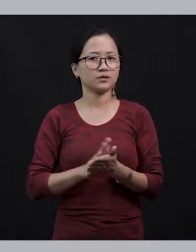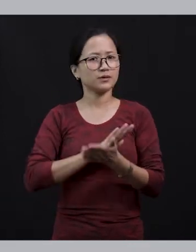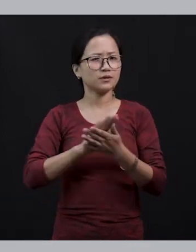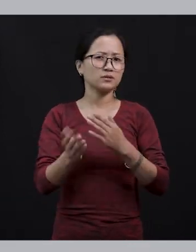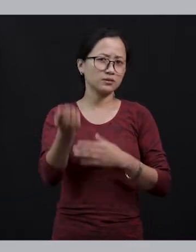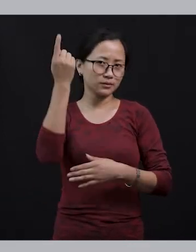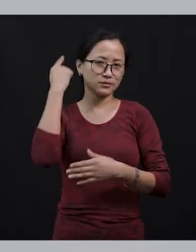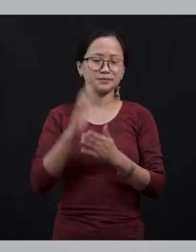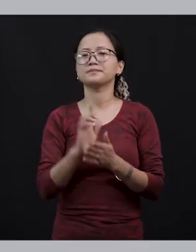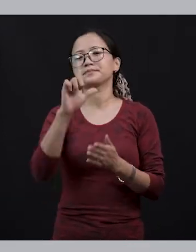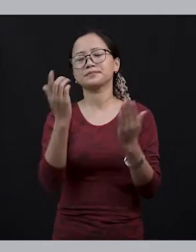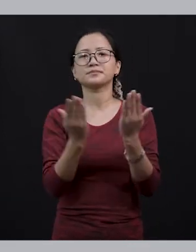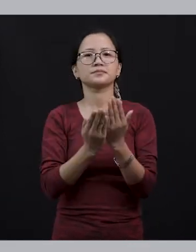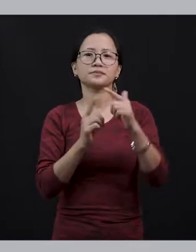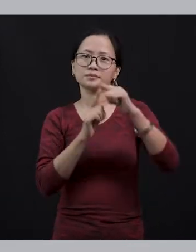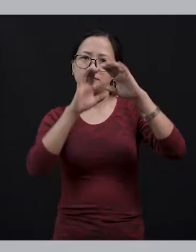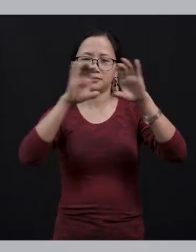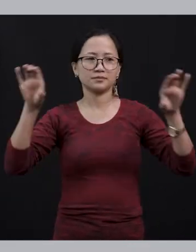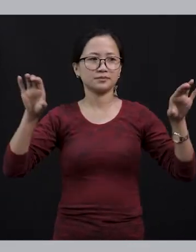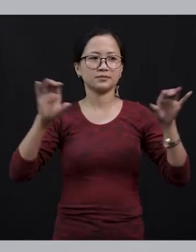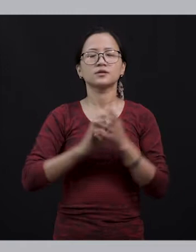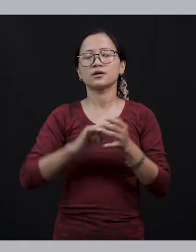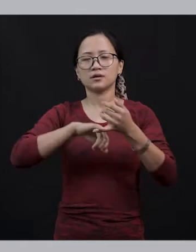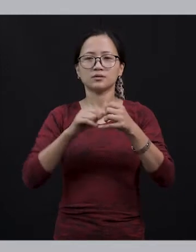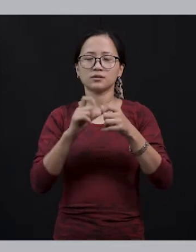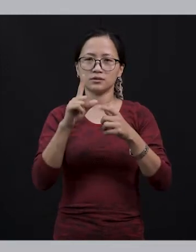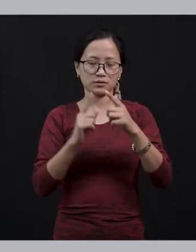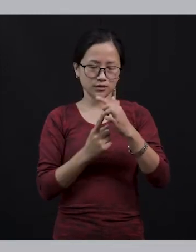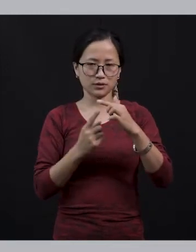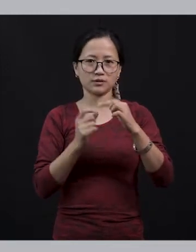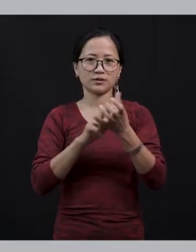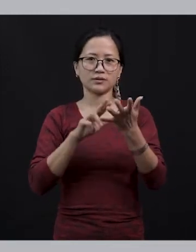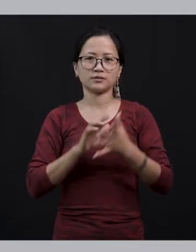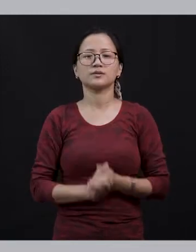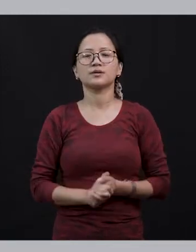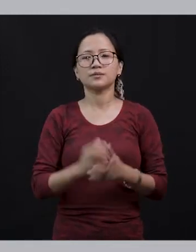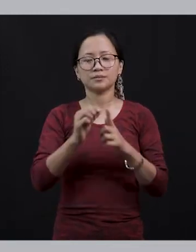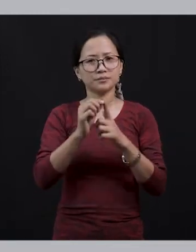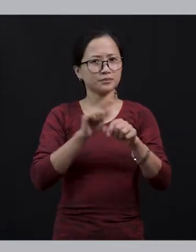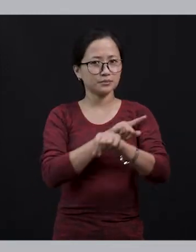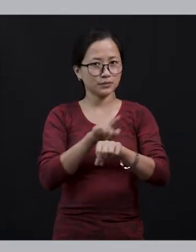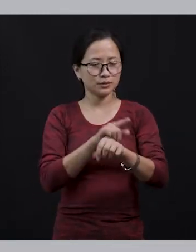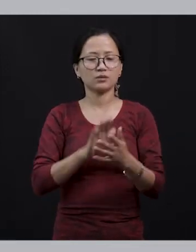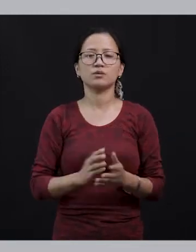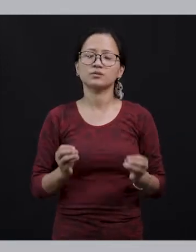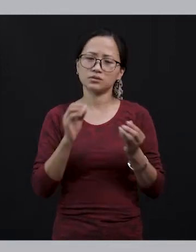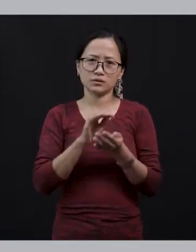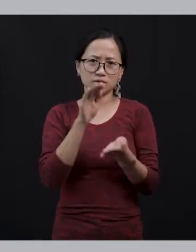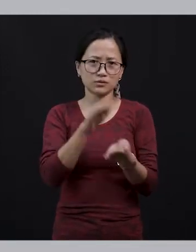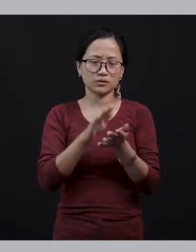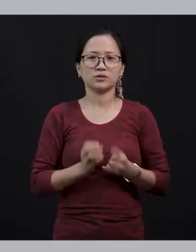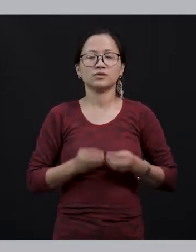lesson. So the topic is the Sultanate period, and I'll just give you a brief of what we are going to do.